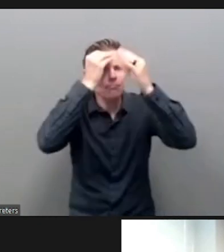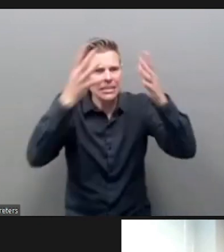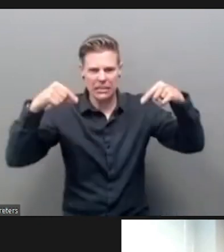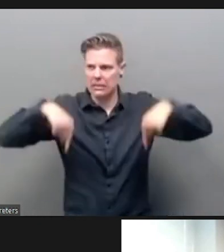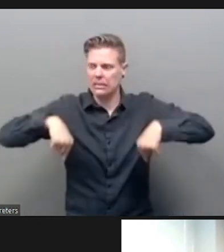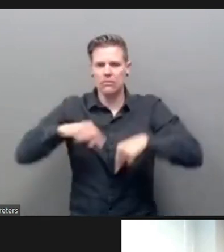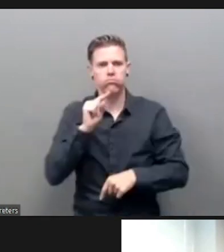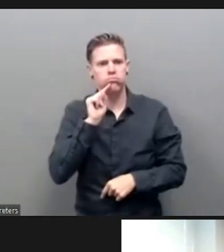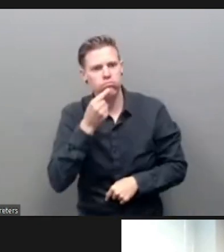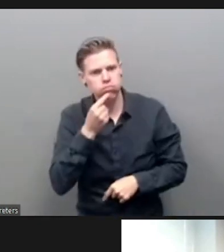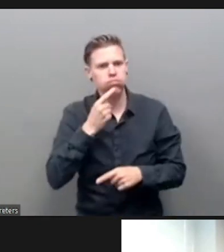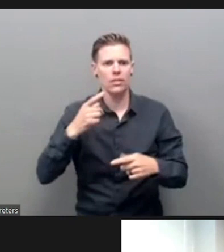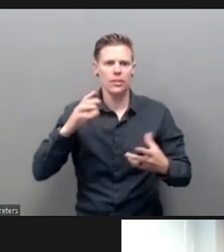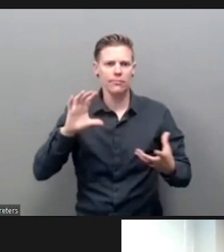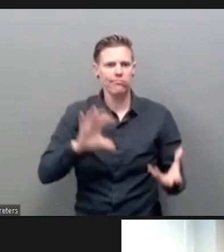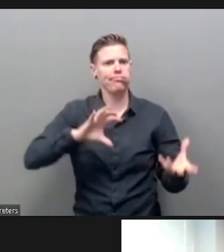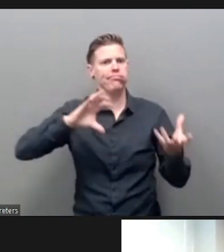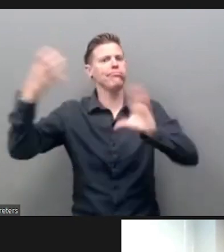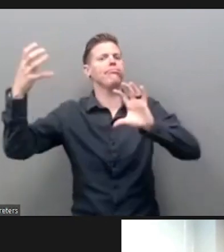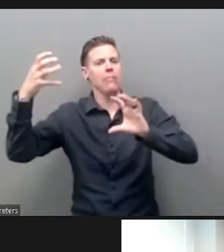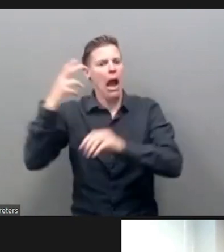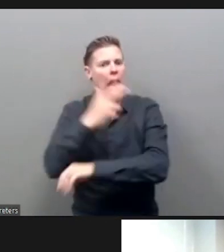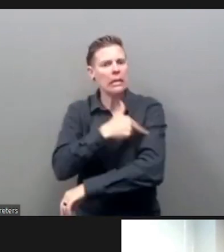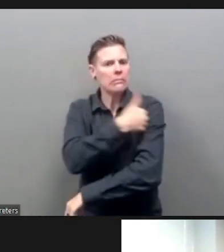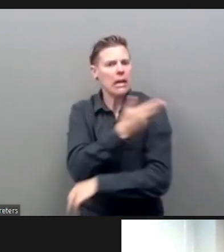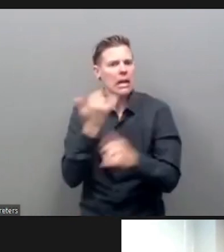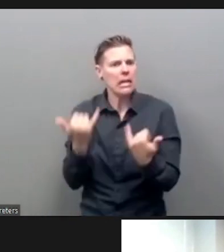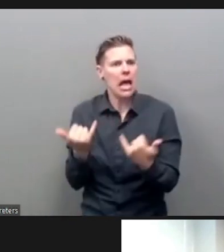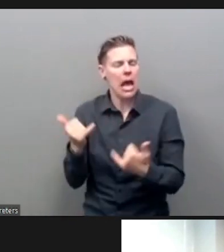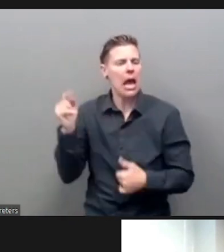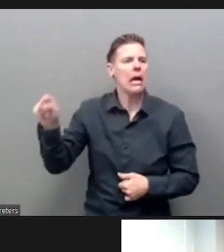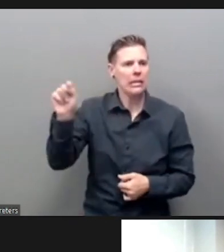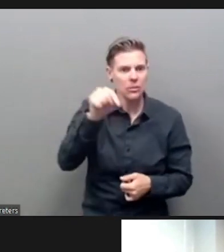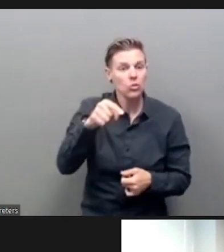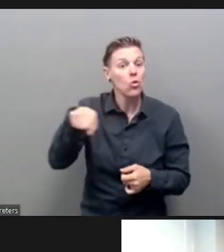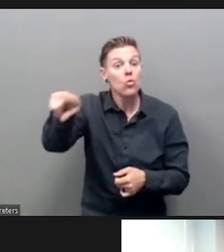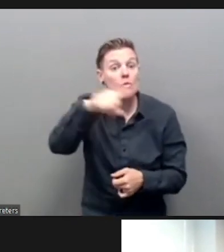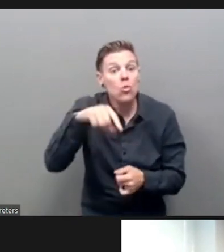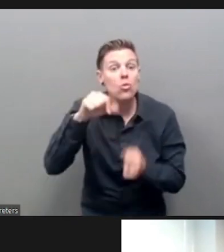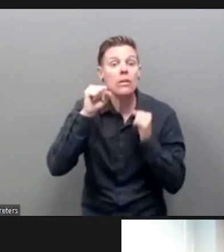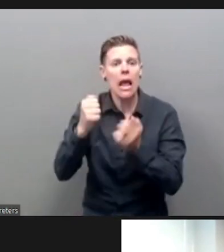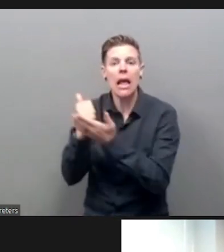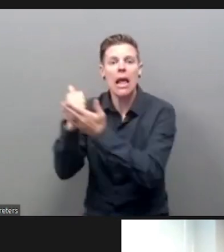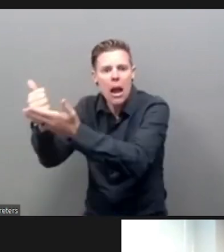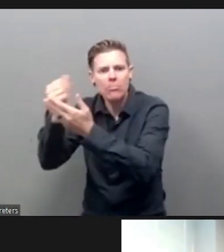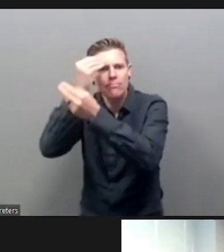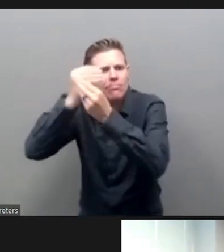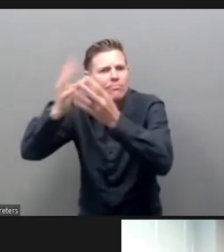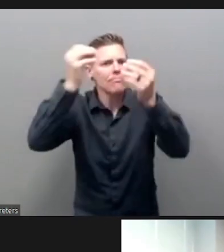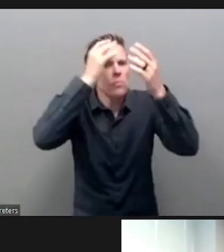virtually every New Mexican can do to lower that burden on our hospitals. Thank you.